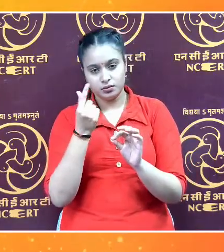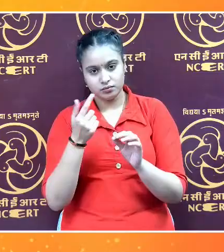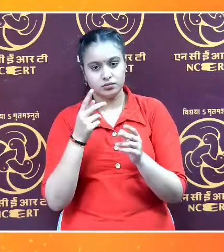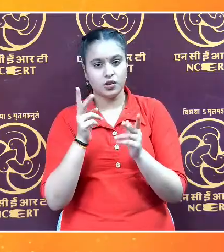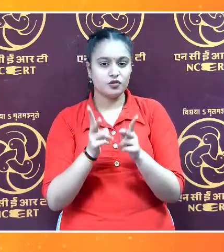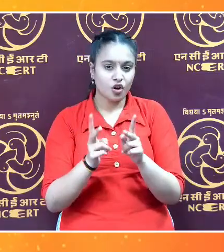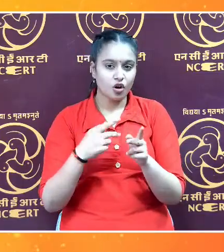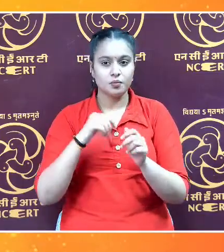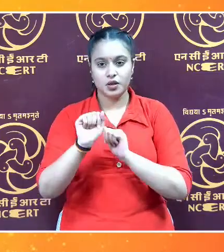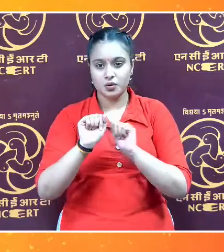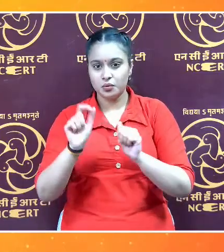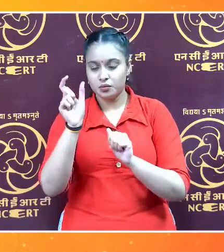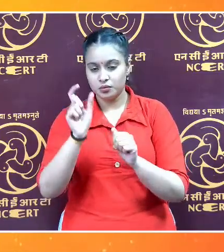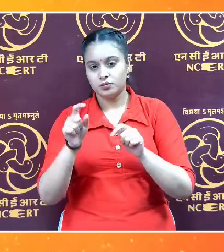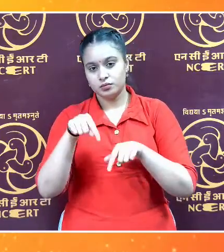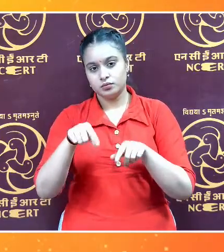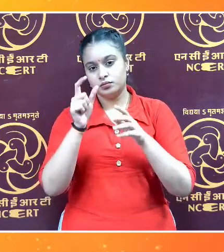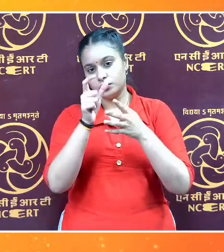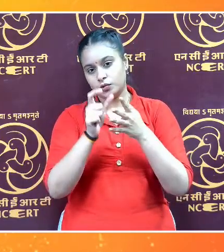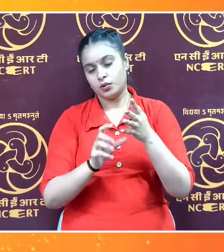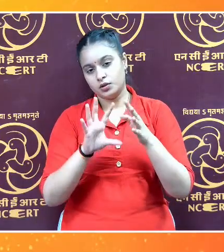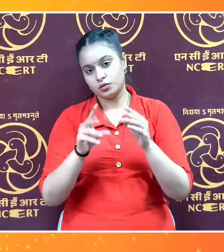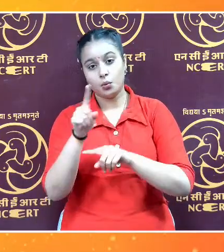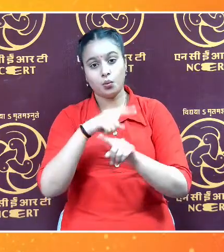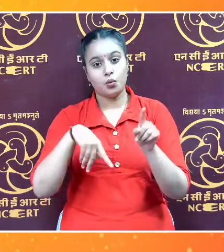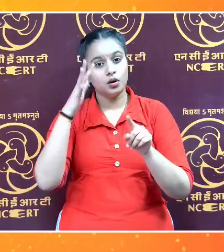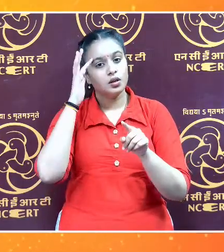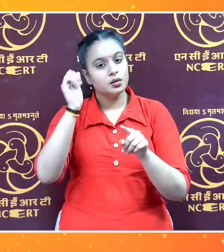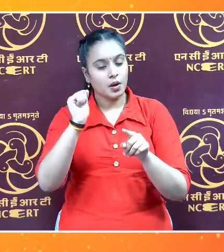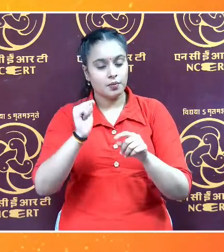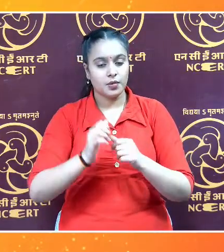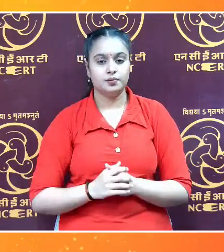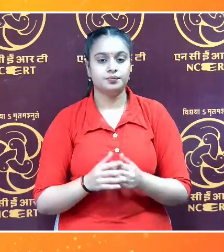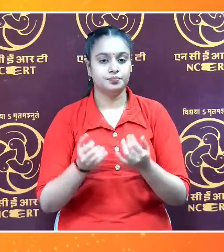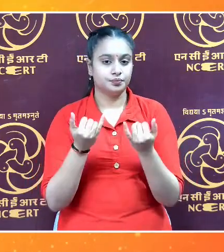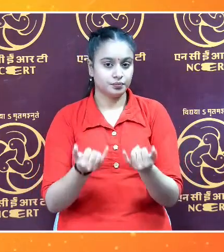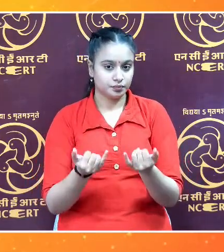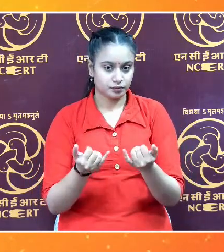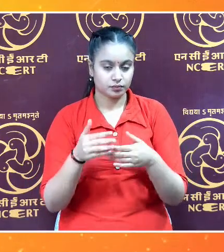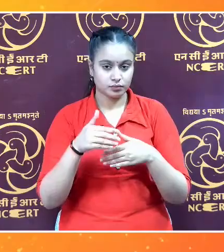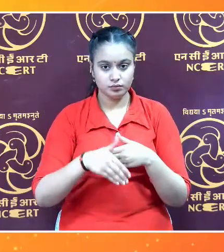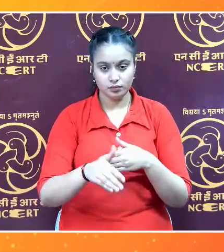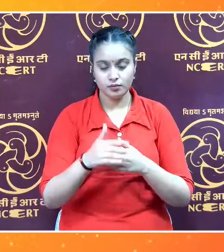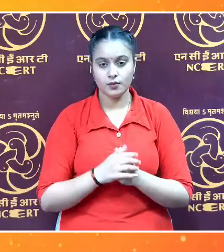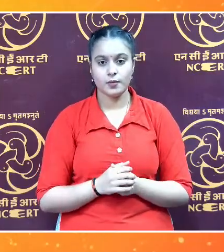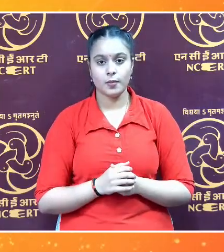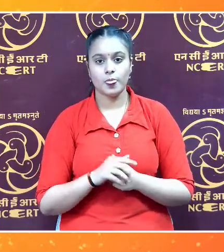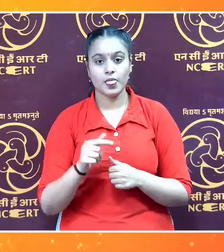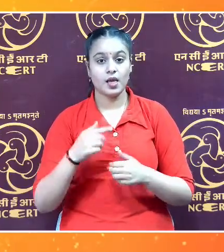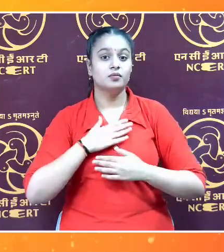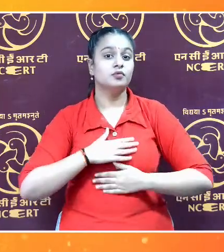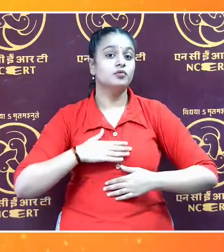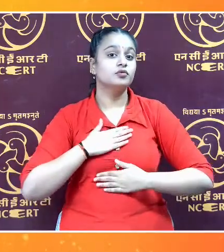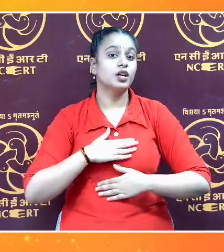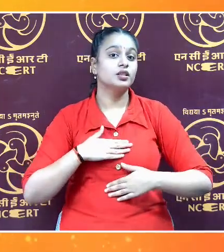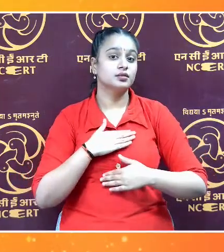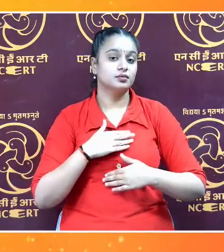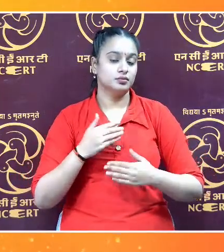in their vocabulary. Right. That's why I've got these one. Just remember these. Now, I'm going to come something funny. Okay. Let's do